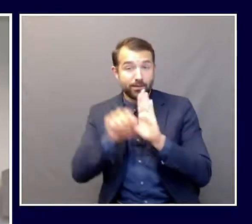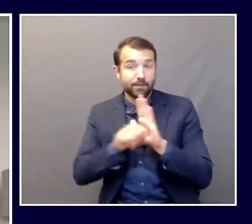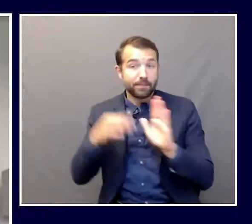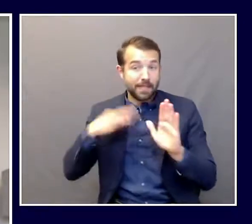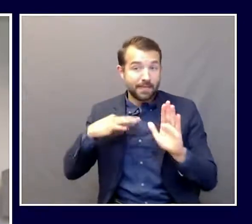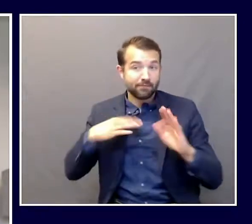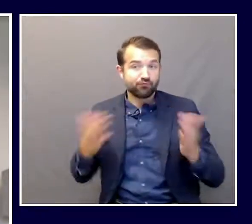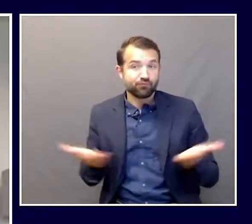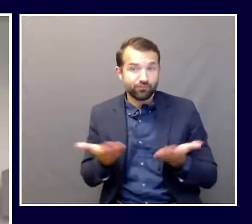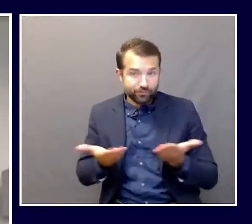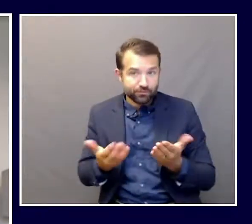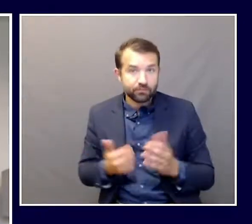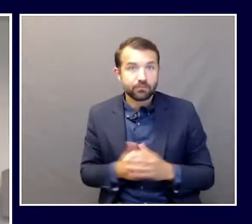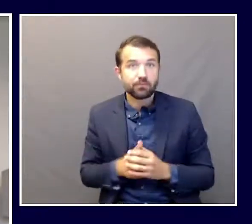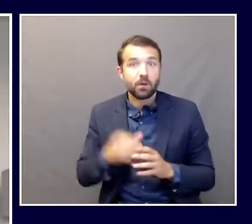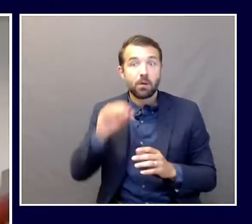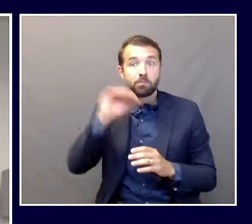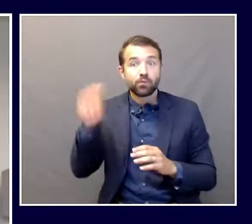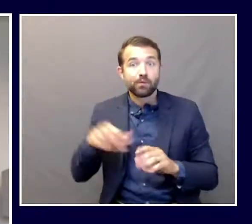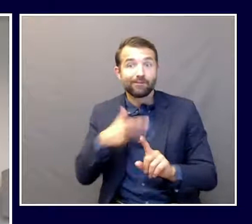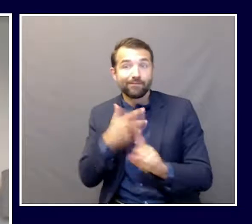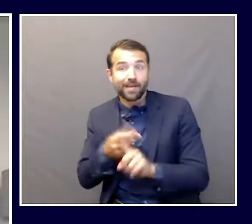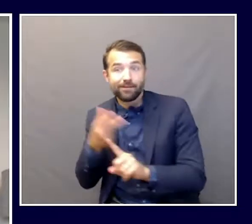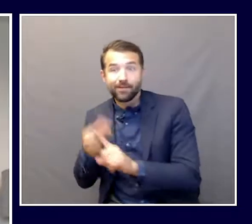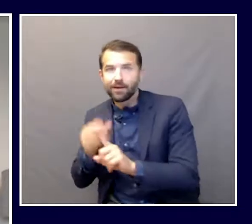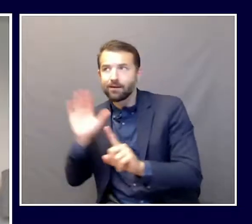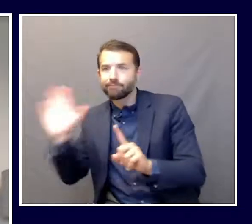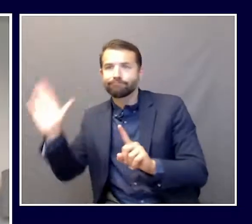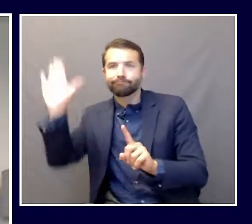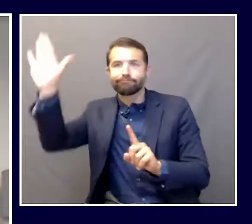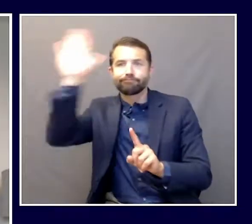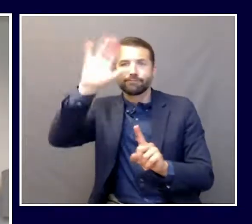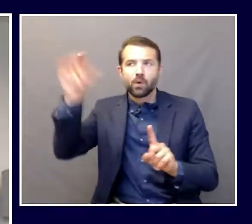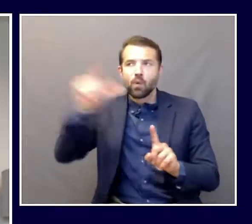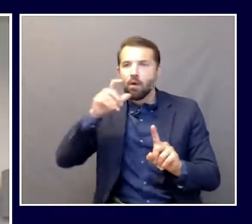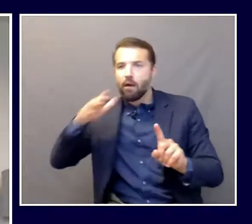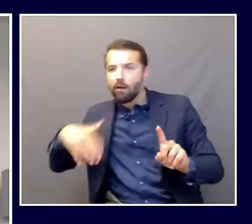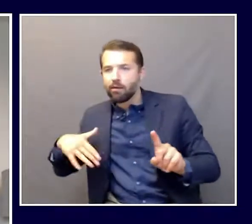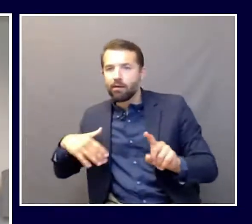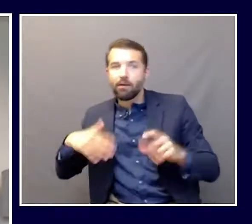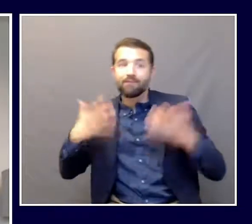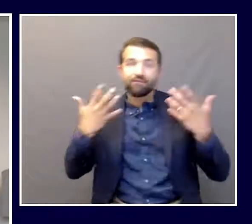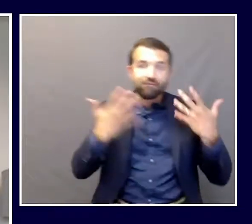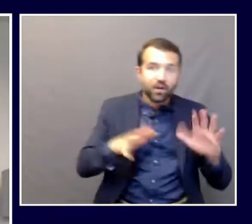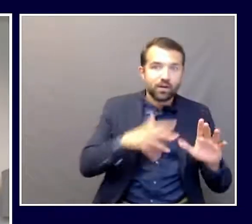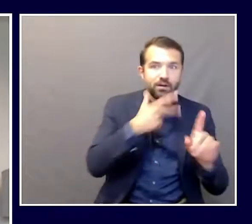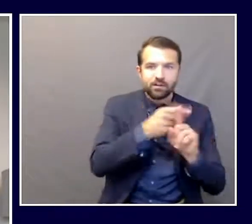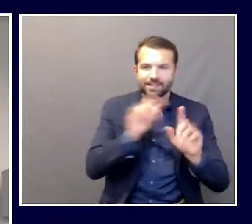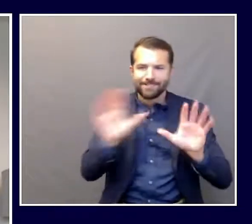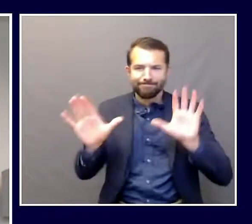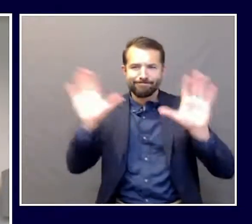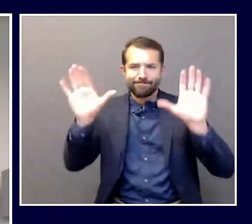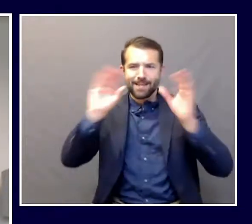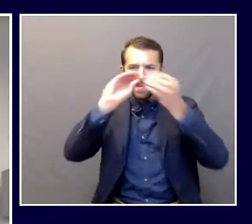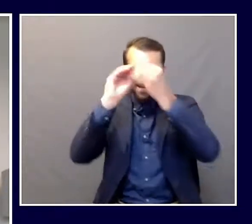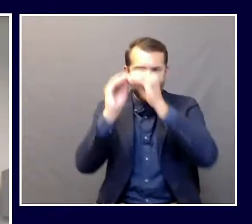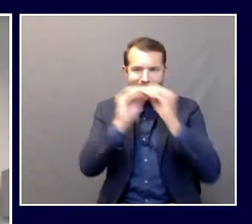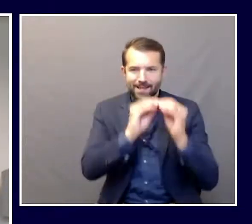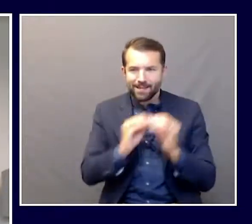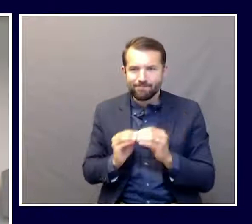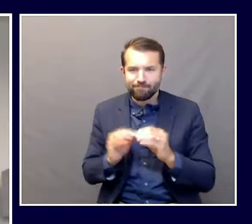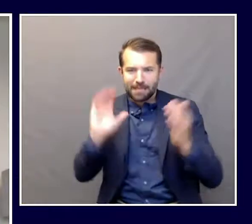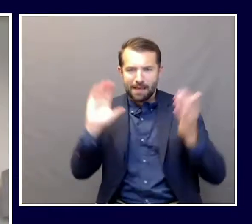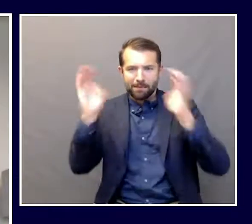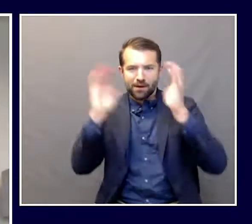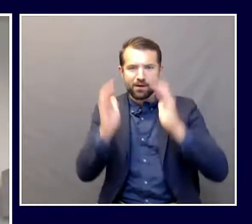vaccination healthcare facilities are doing that we can learn from, what types of tactics and carrots they're using that we could potentially learn